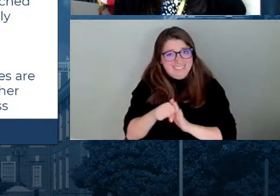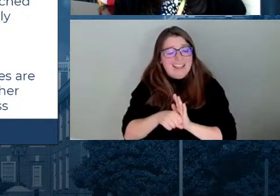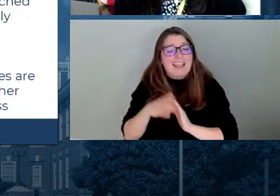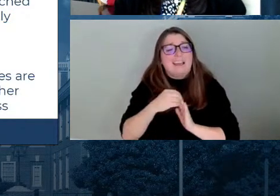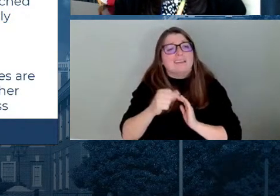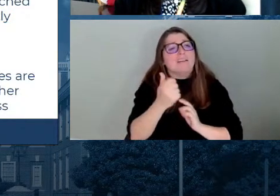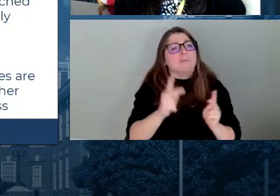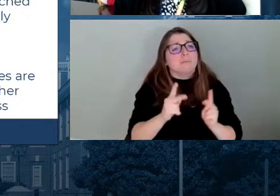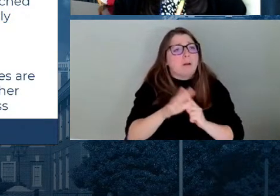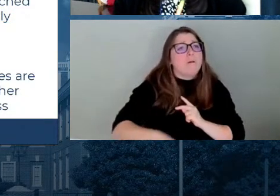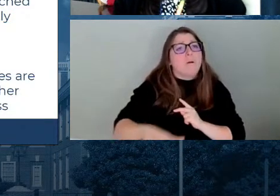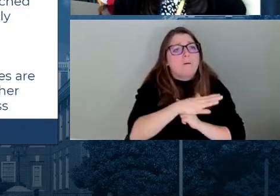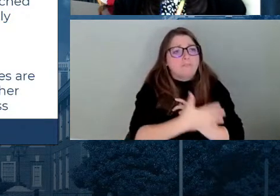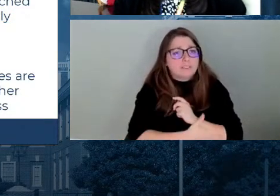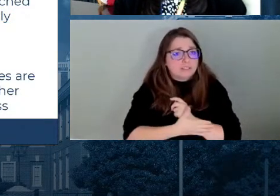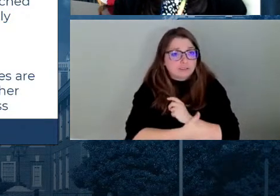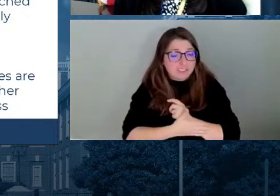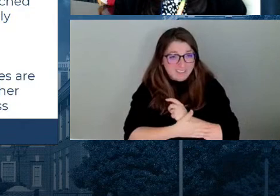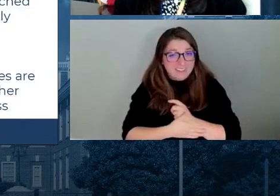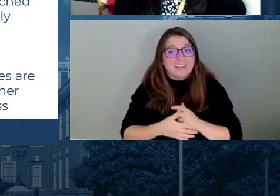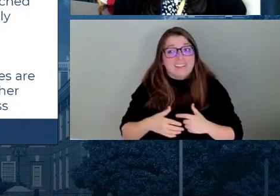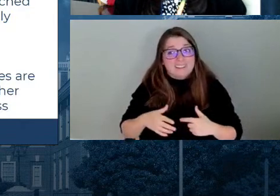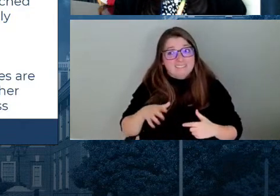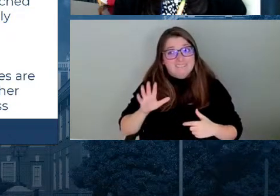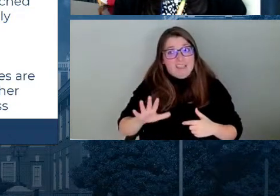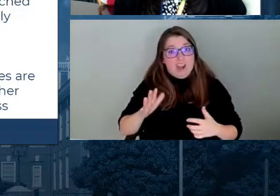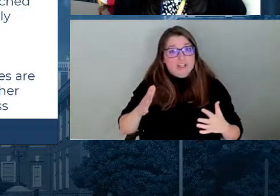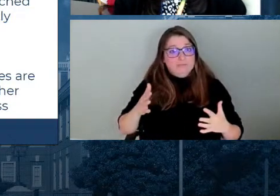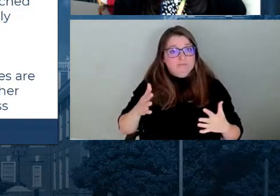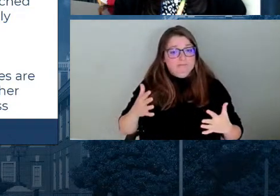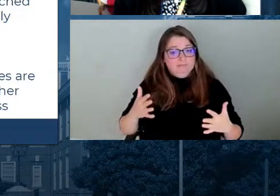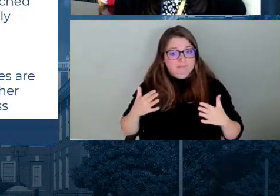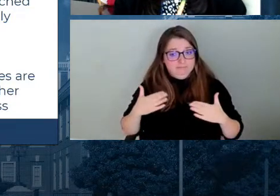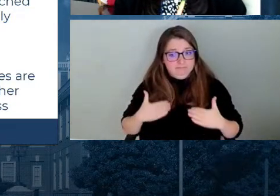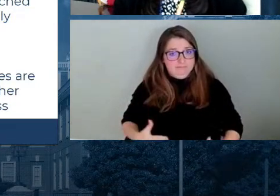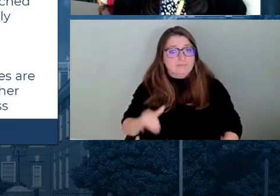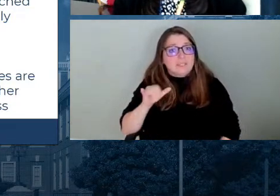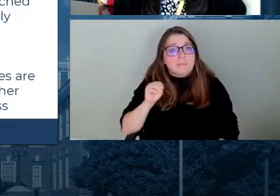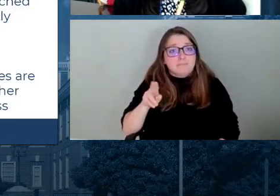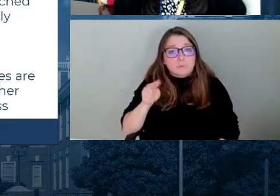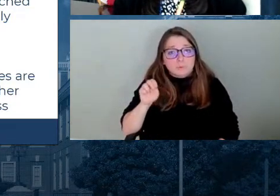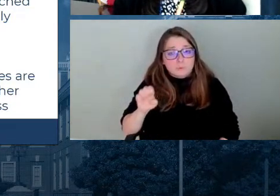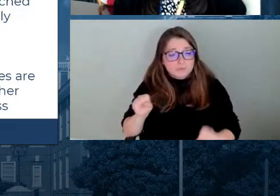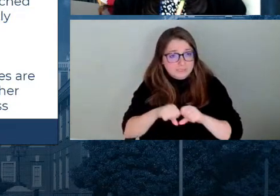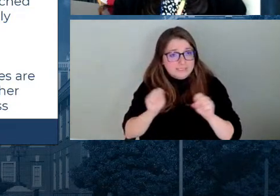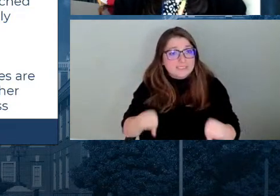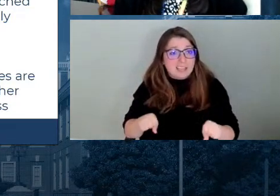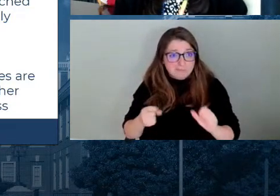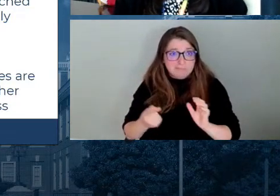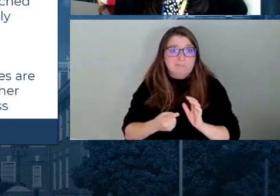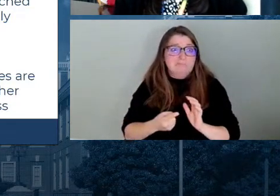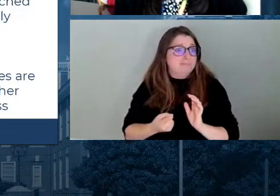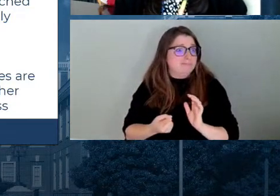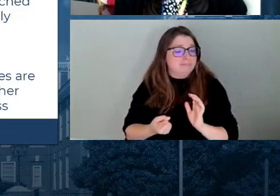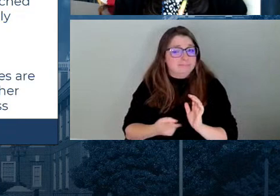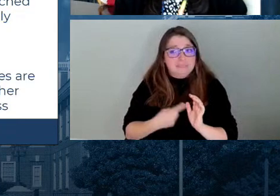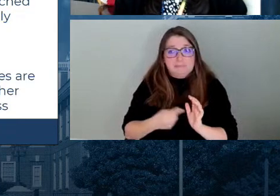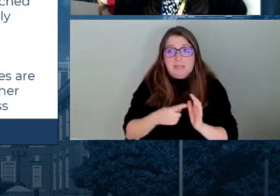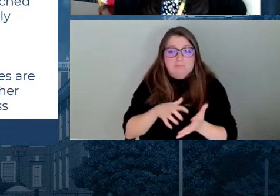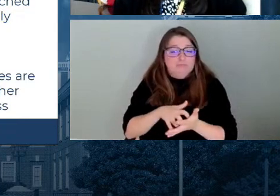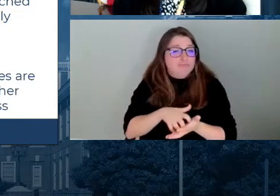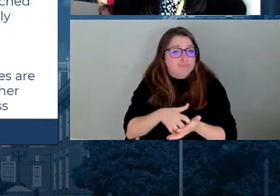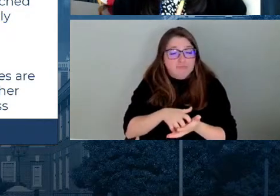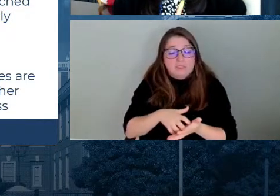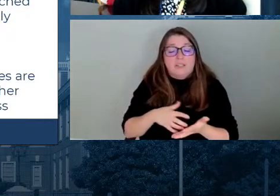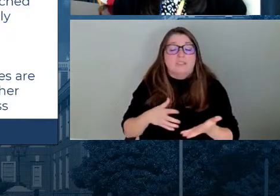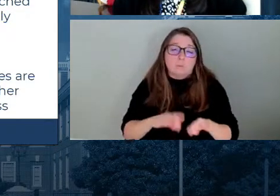are immune compromised and really need to continue to wear the mask for their safety or potentially for the safety of a loved one they lived with.